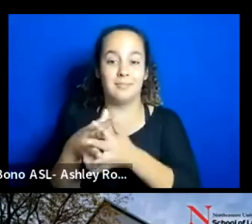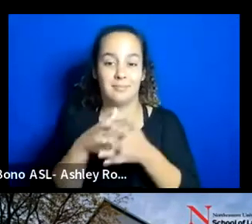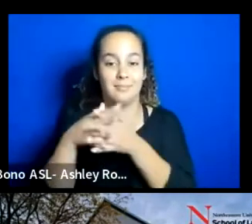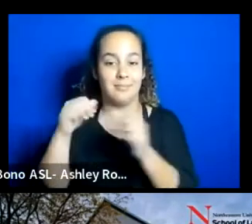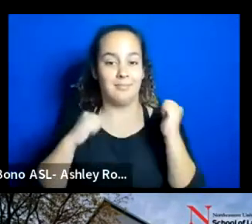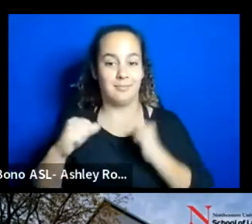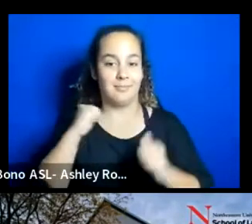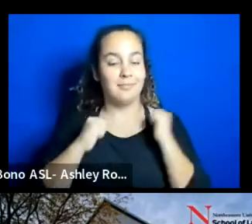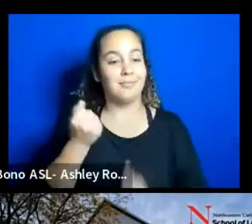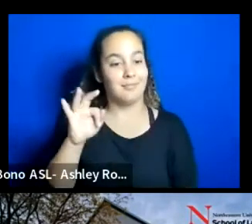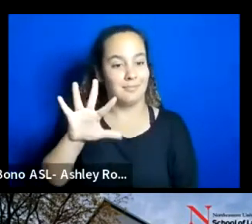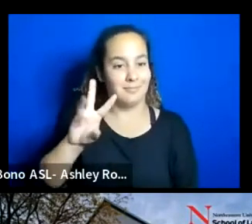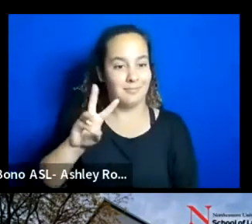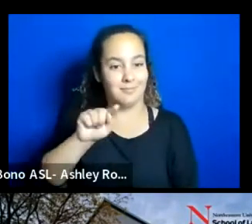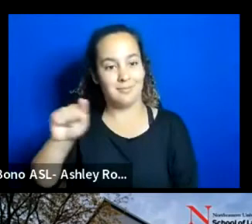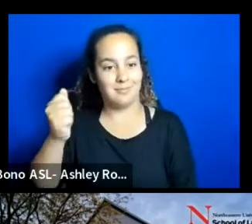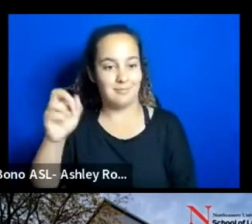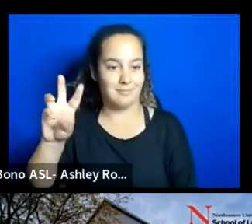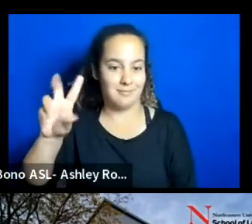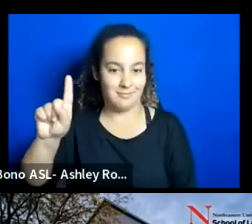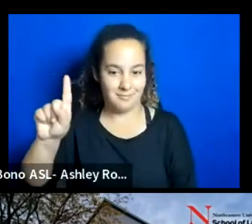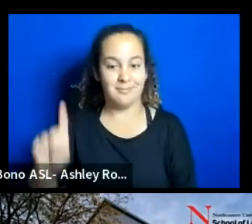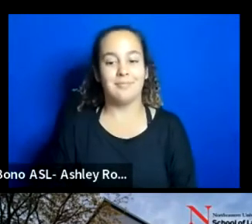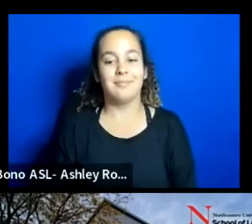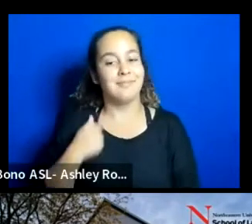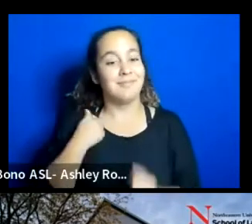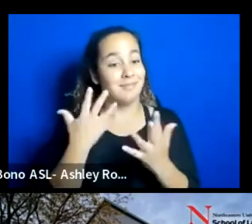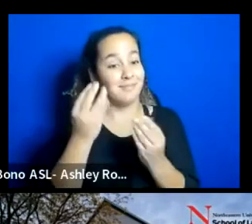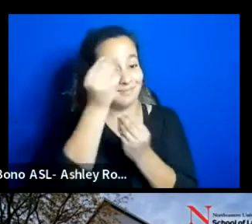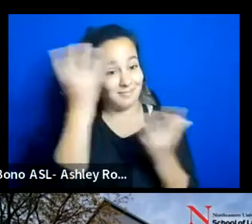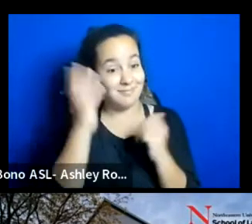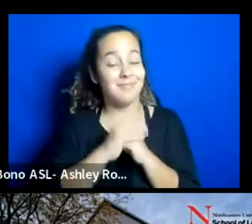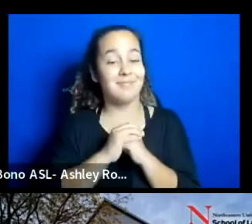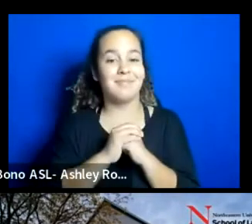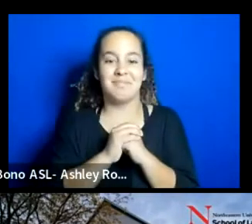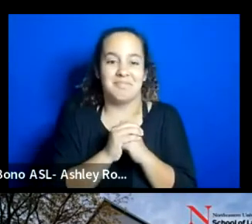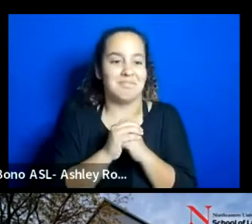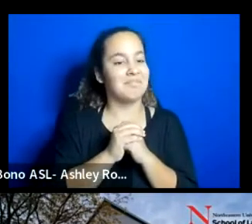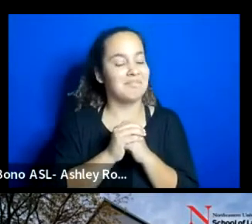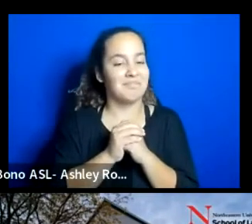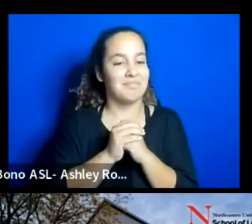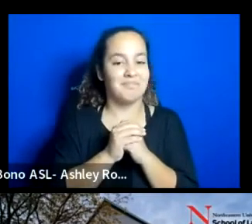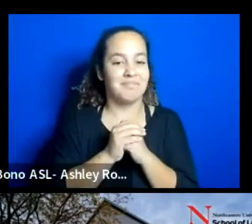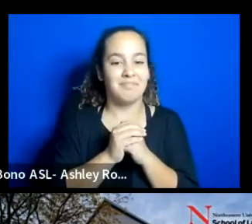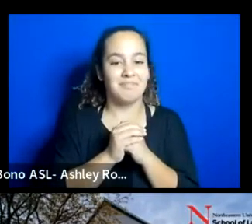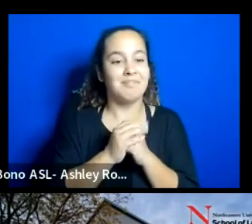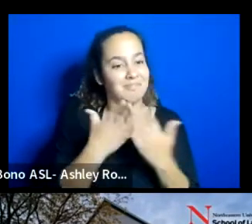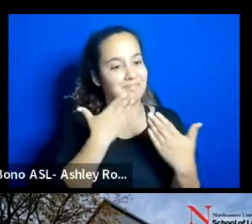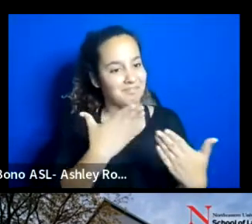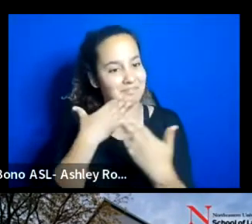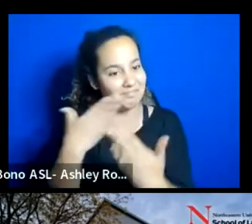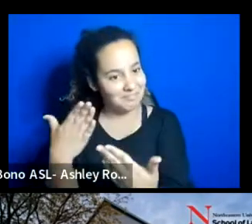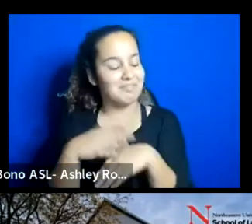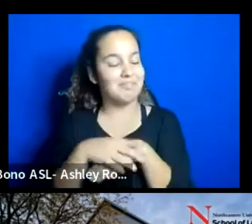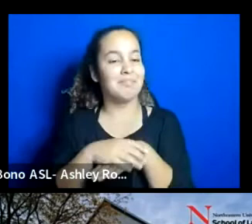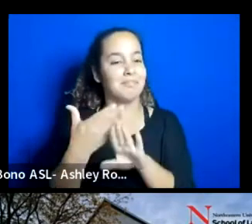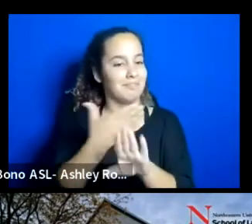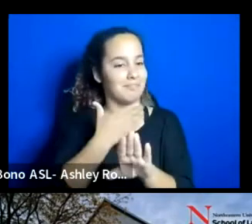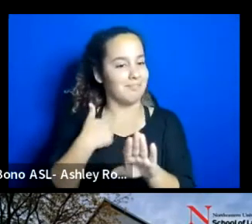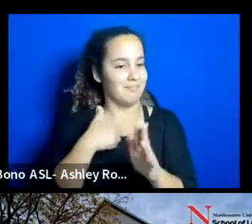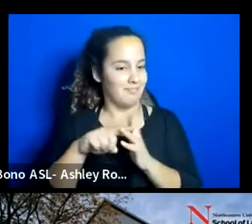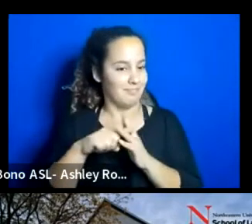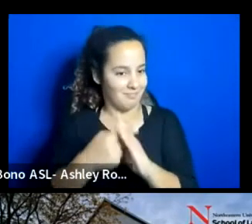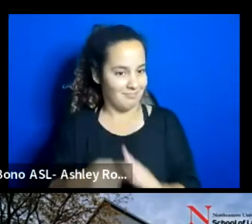1856-1951. I just wanted to just say a few words of thanks before we get